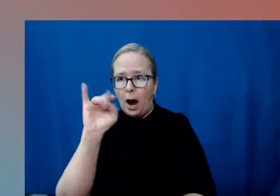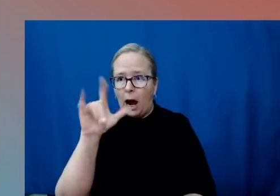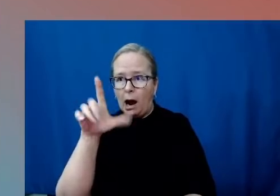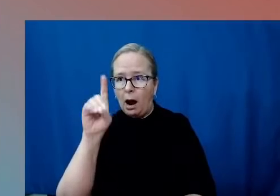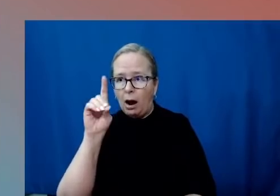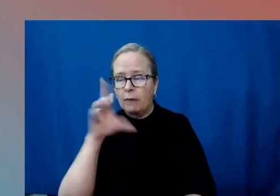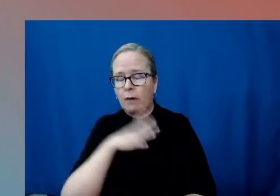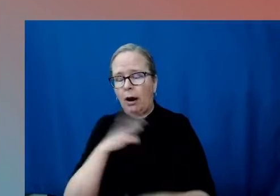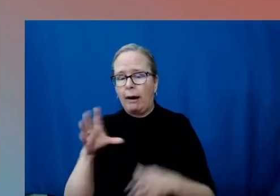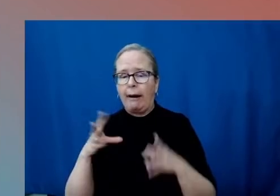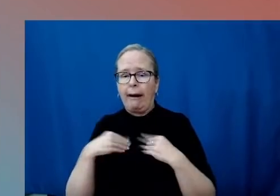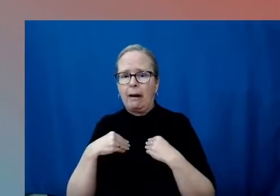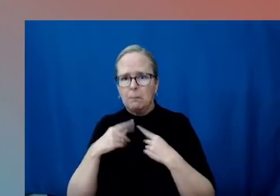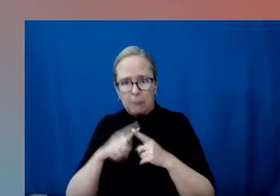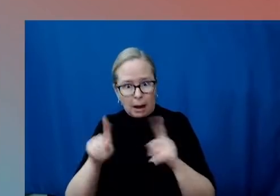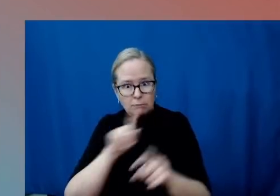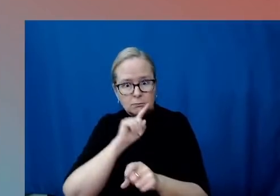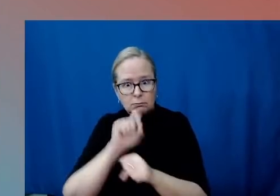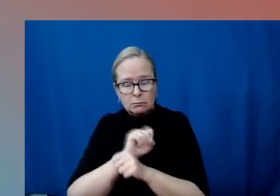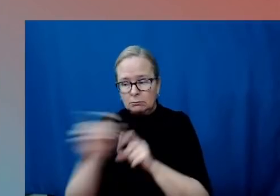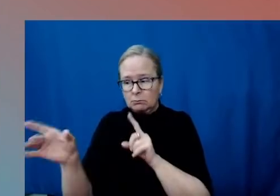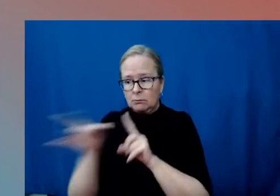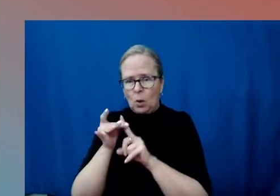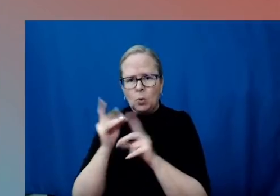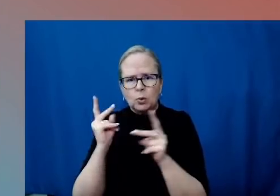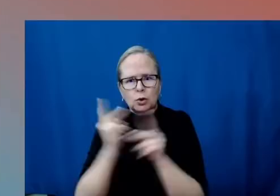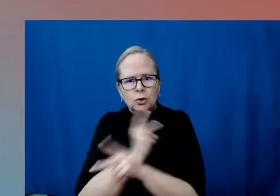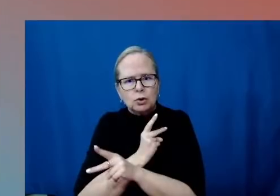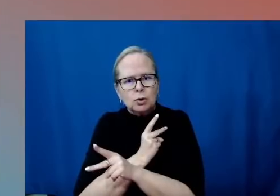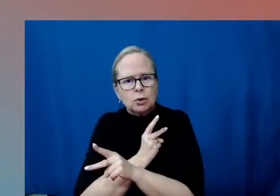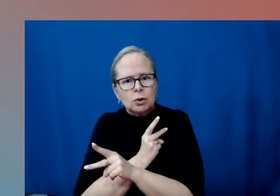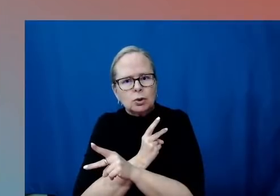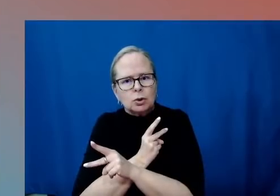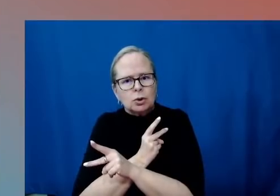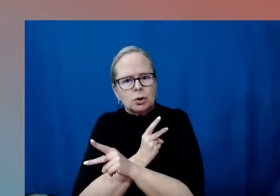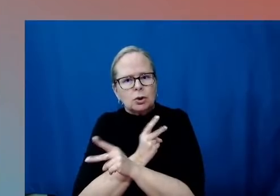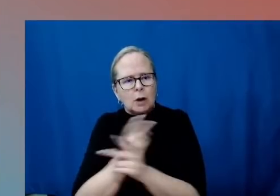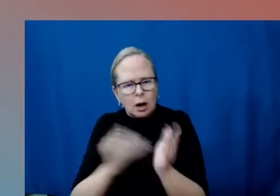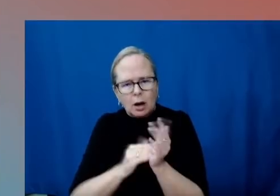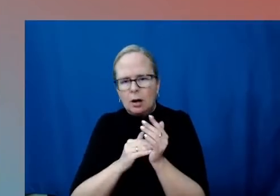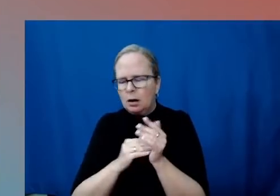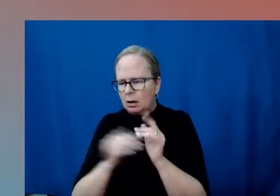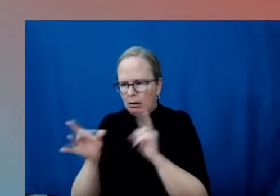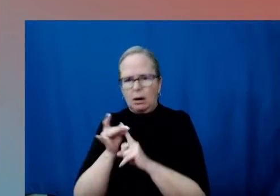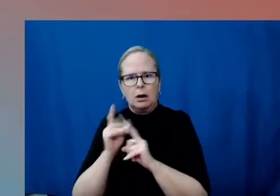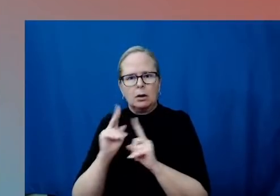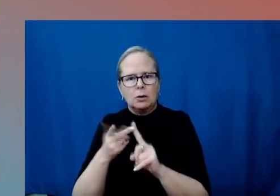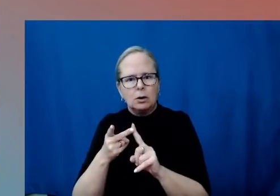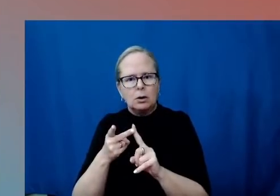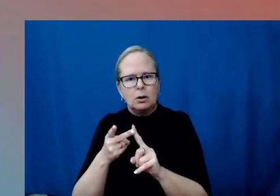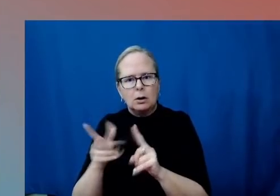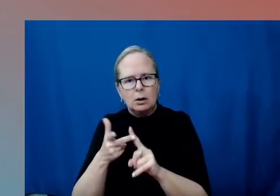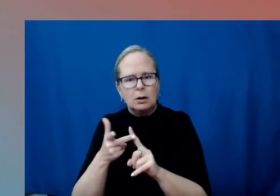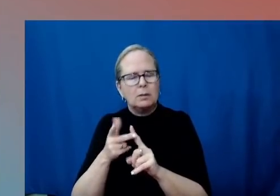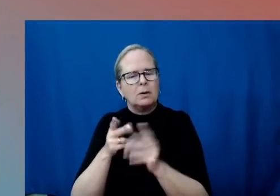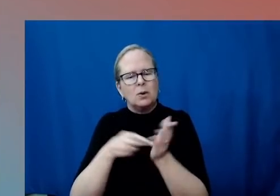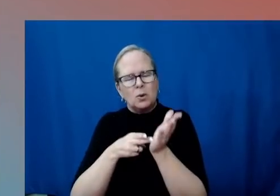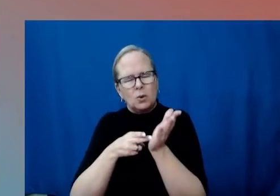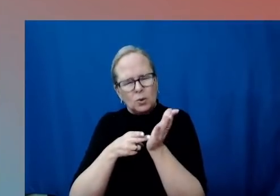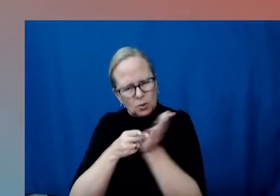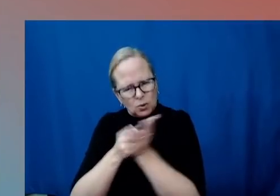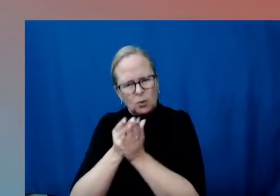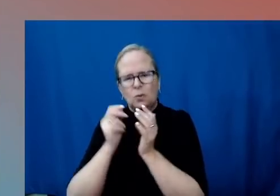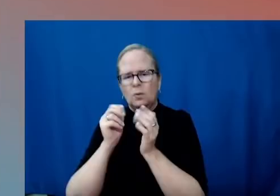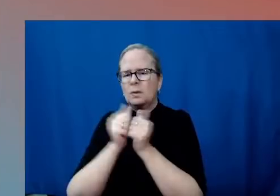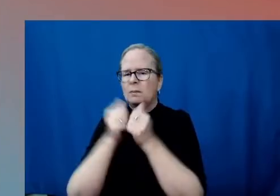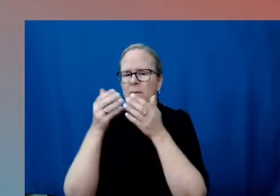again. So what we really need to do is be honest with the public. We need to deal with reality,